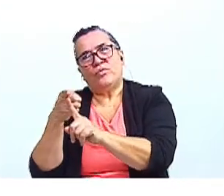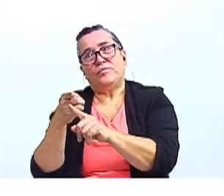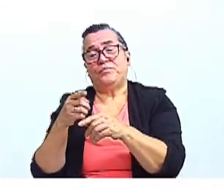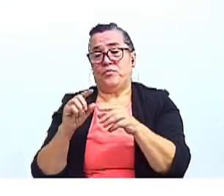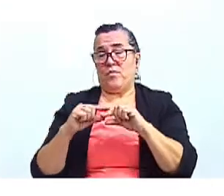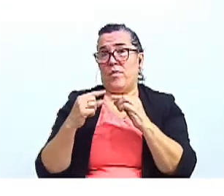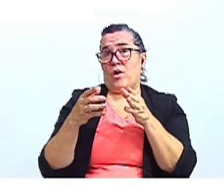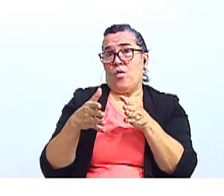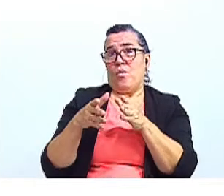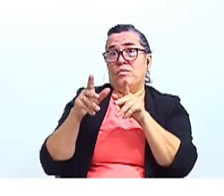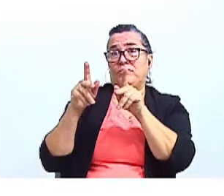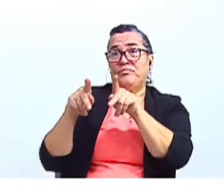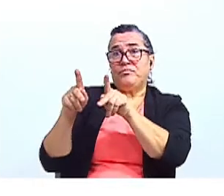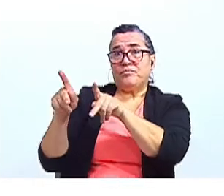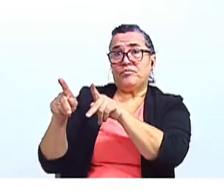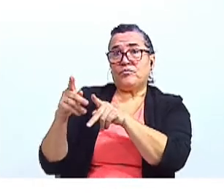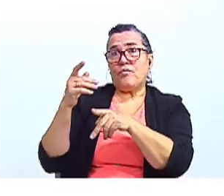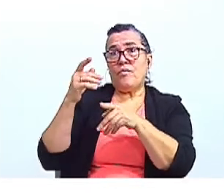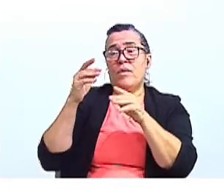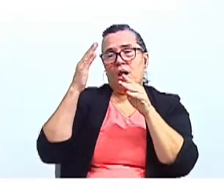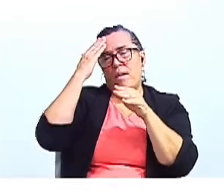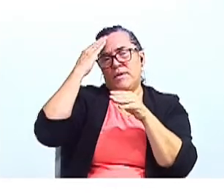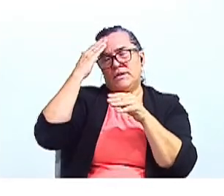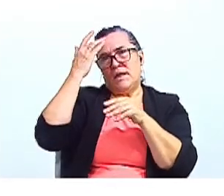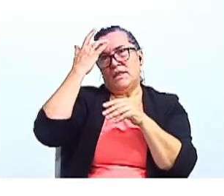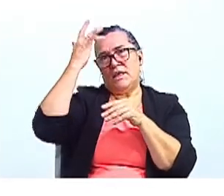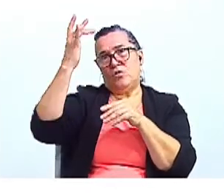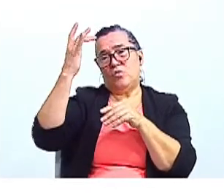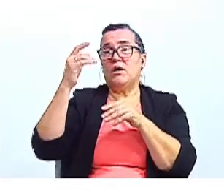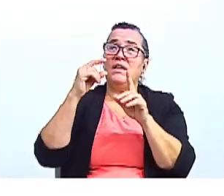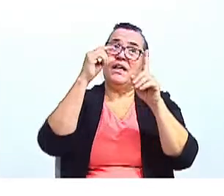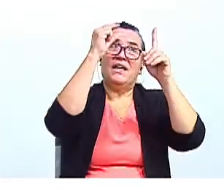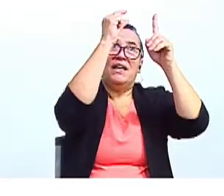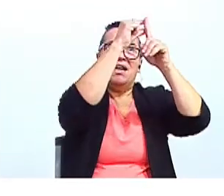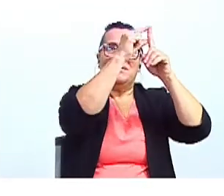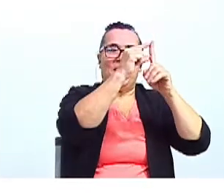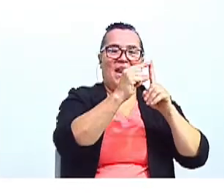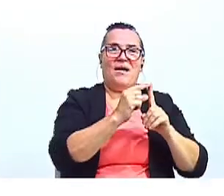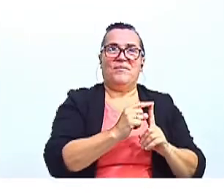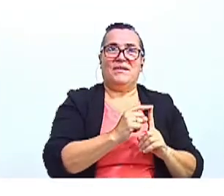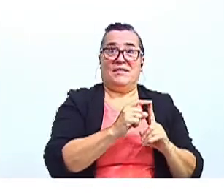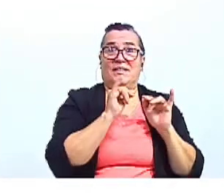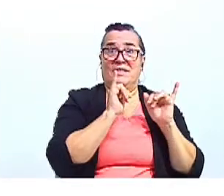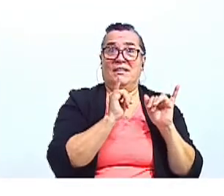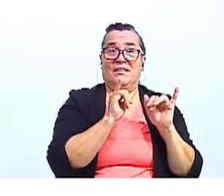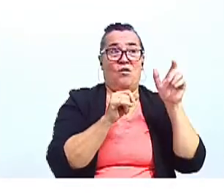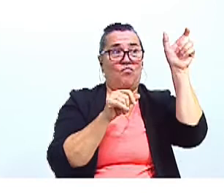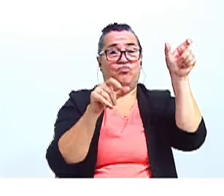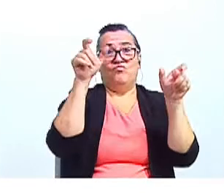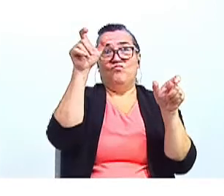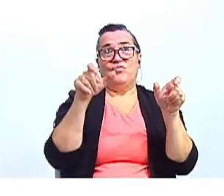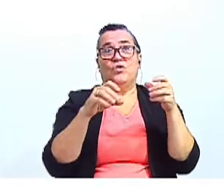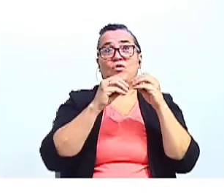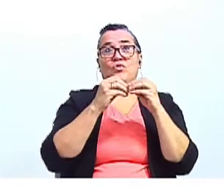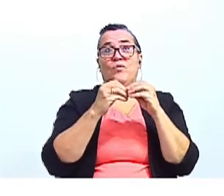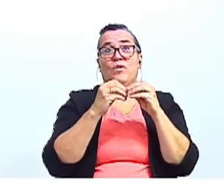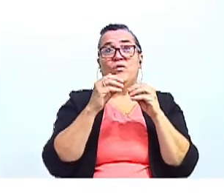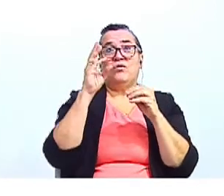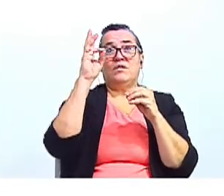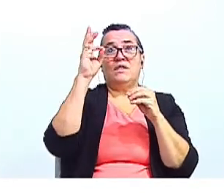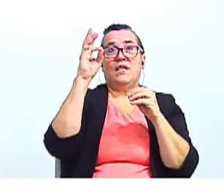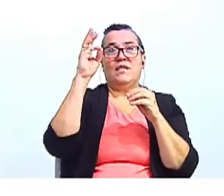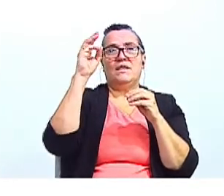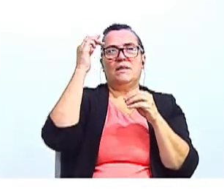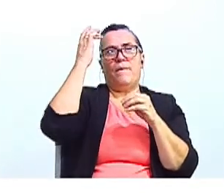with intellectual capacity. And then we have the words on the other column. Number 6,